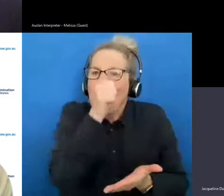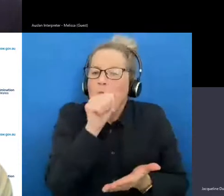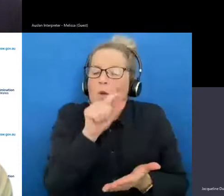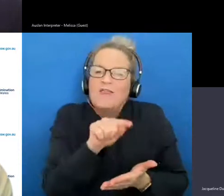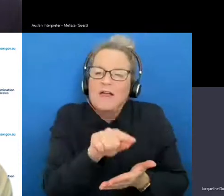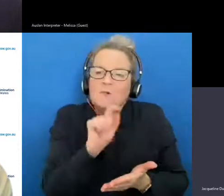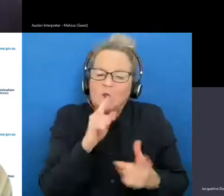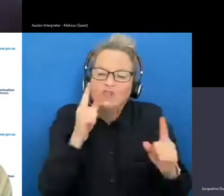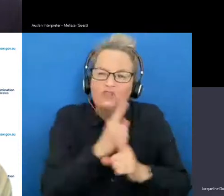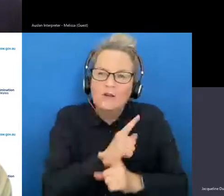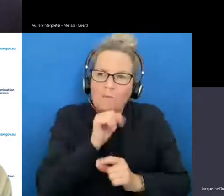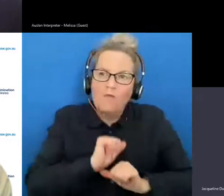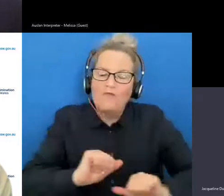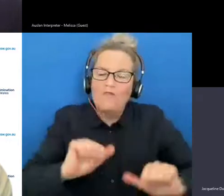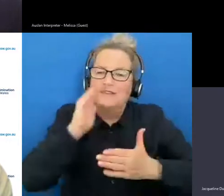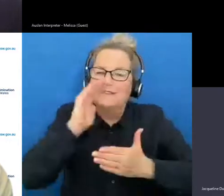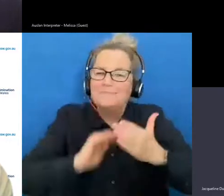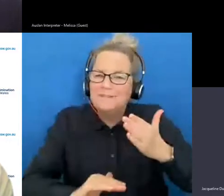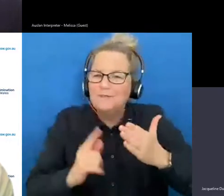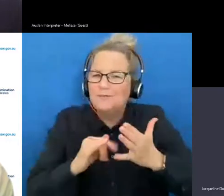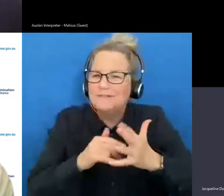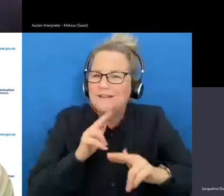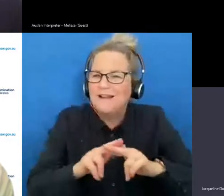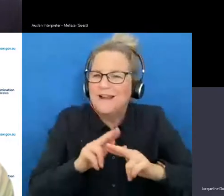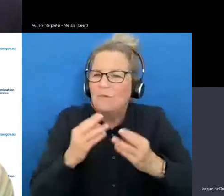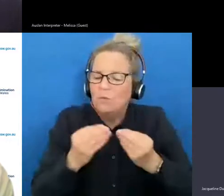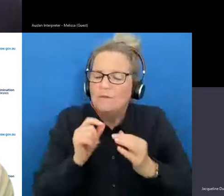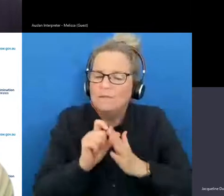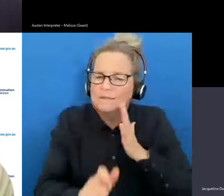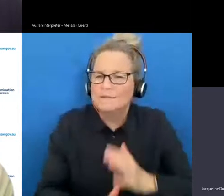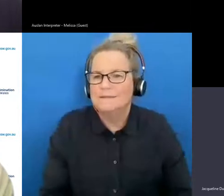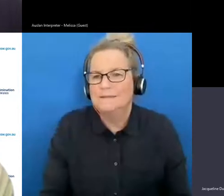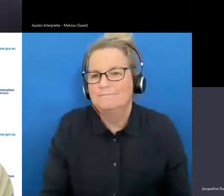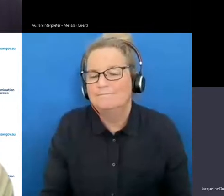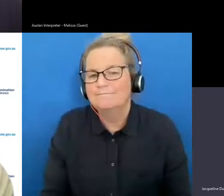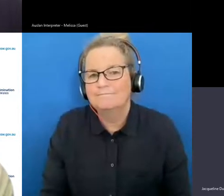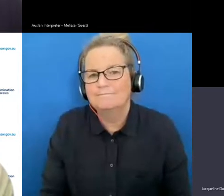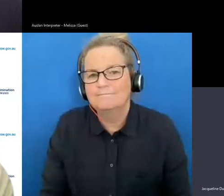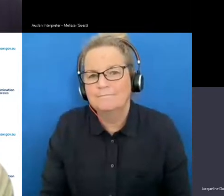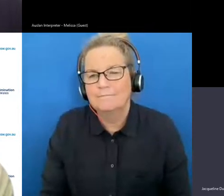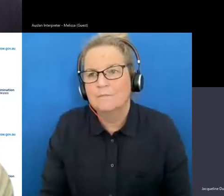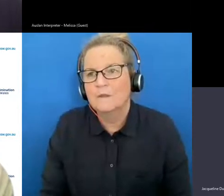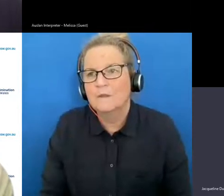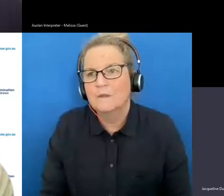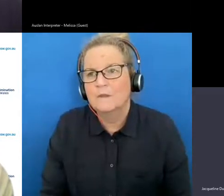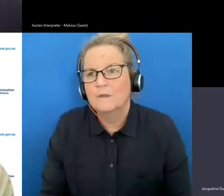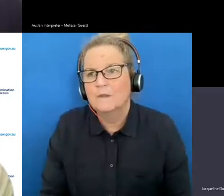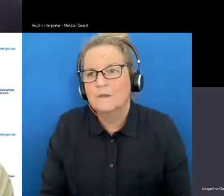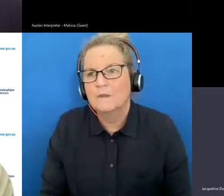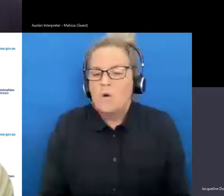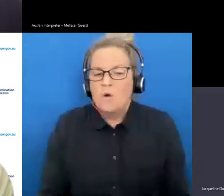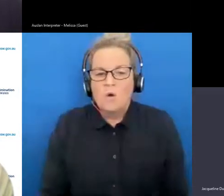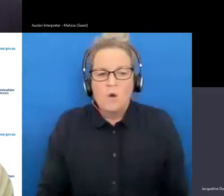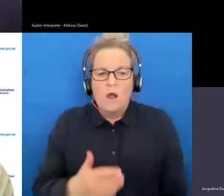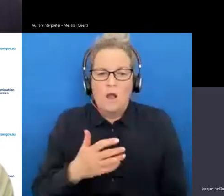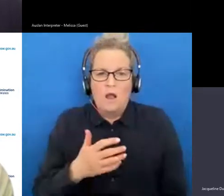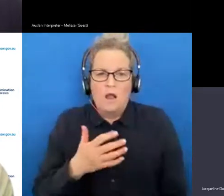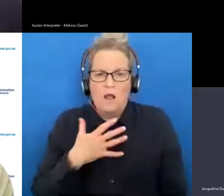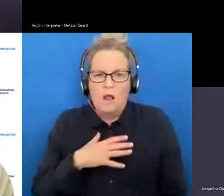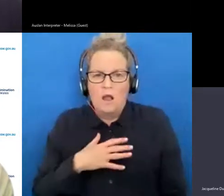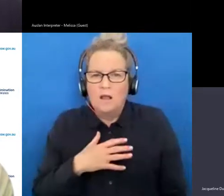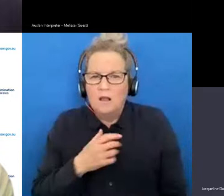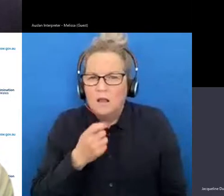changes the experience of our employees with disability. And also just wanted to quickly comment, I know we're